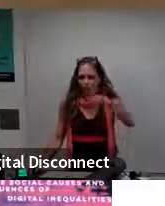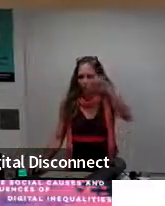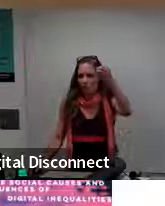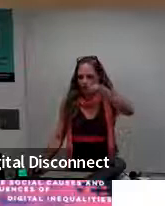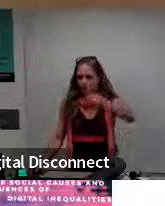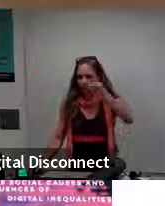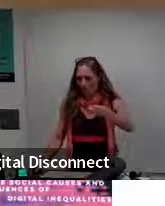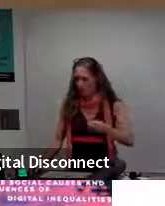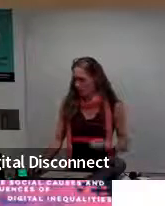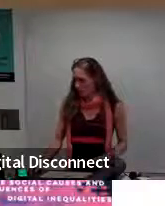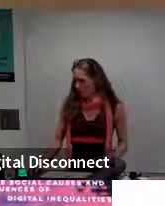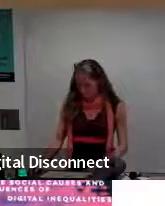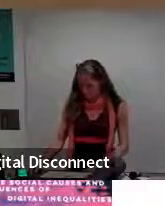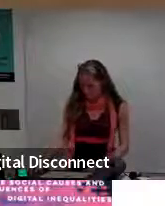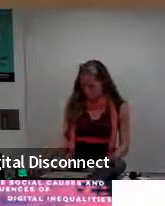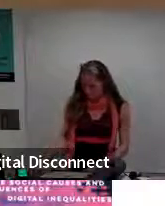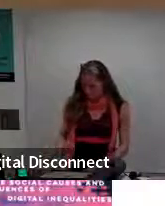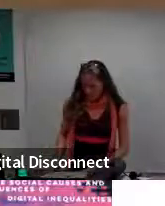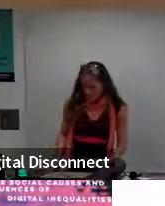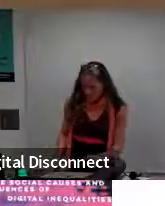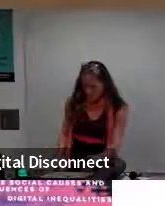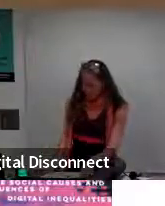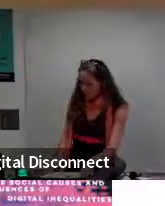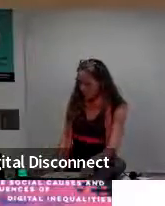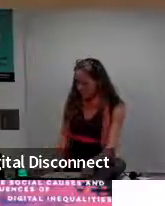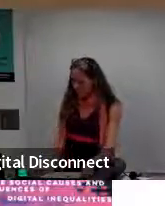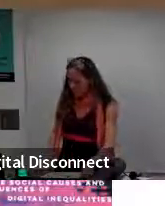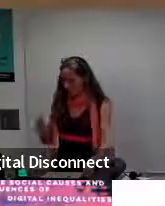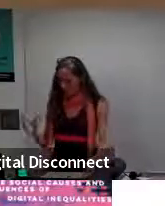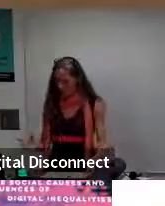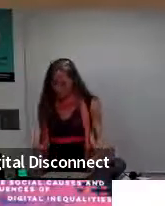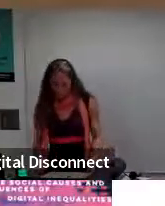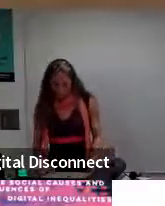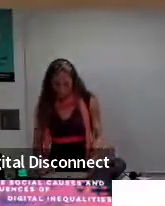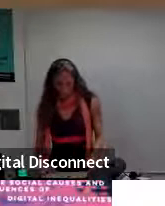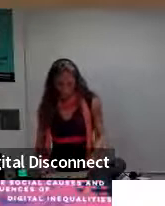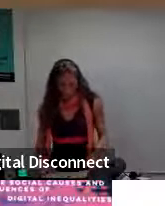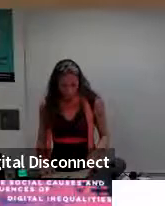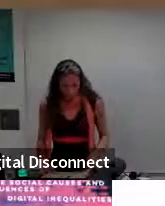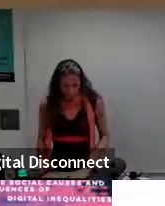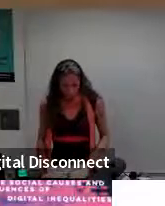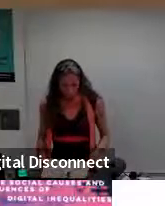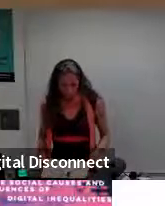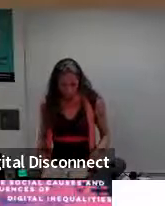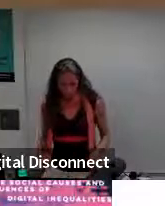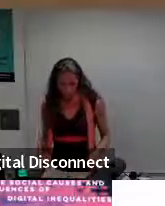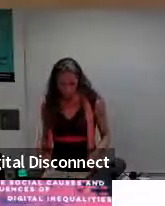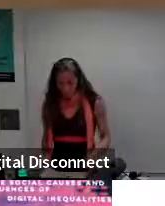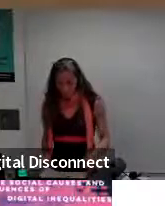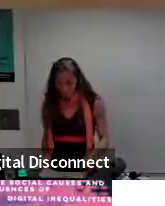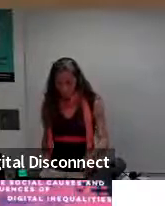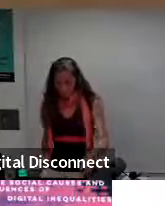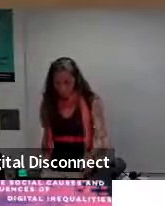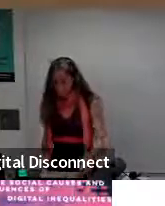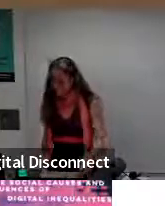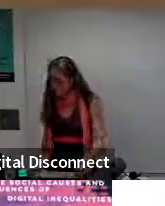official certifications and curricula are established. However, one of the things that the book finishes with, and I think maybe some of the people who